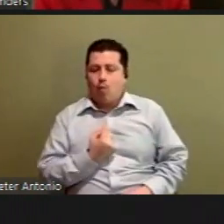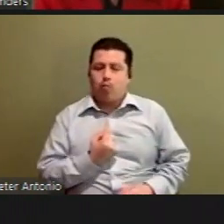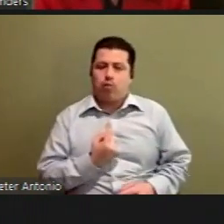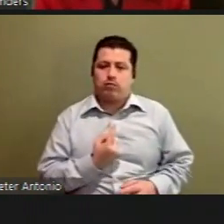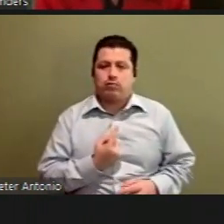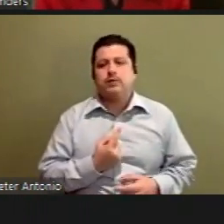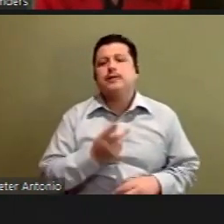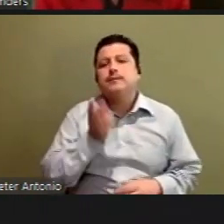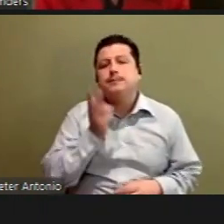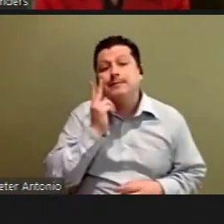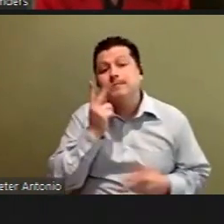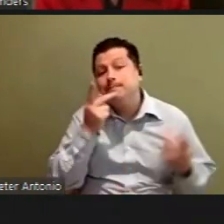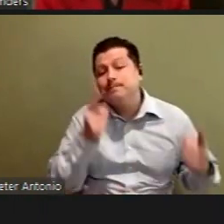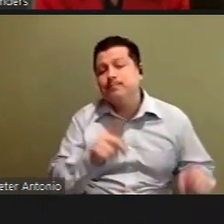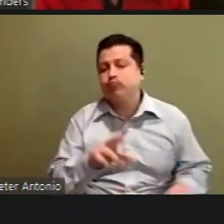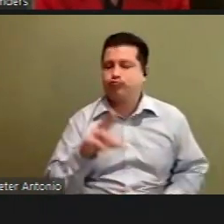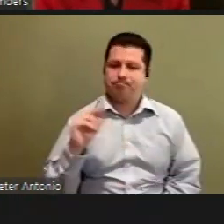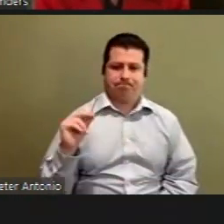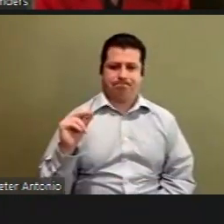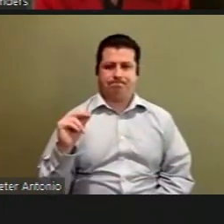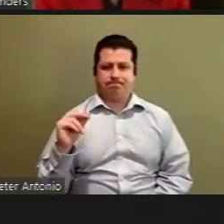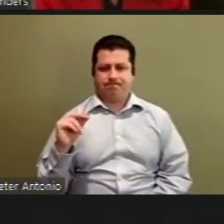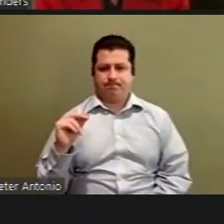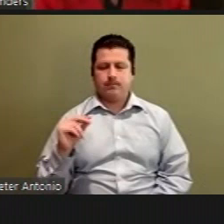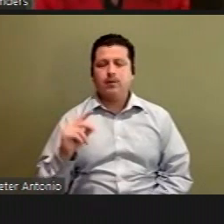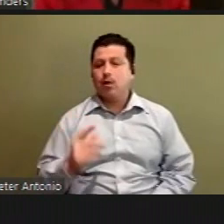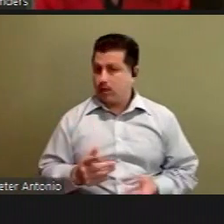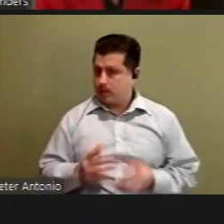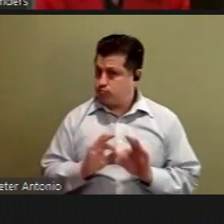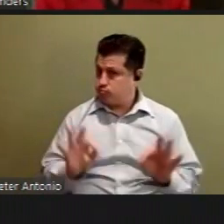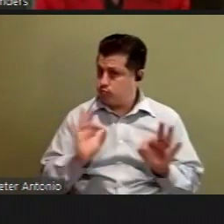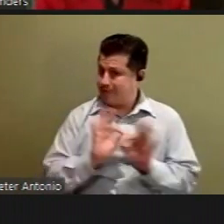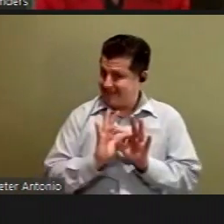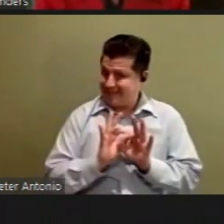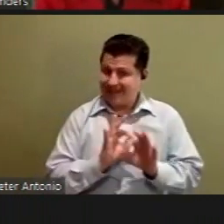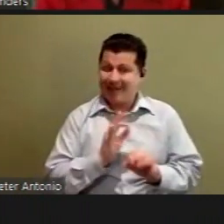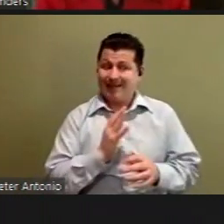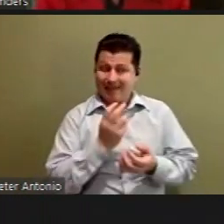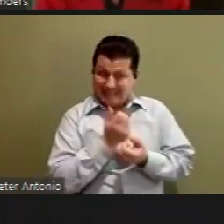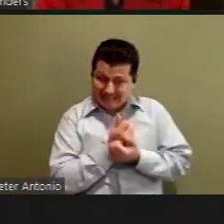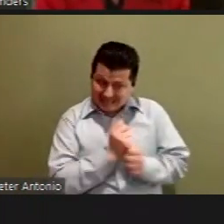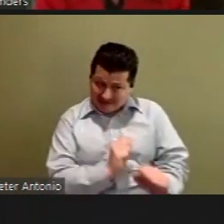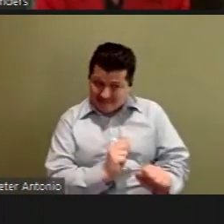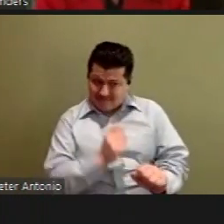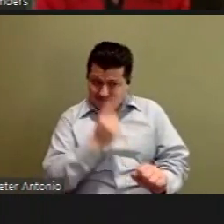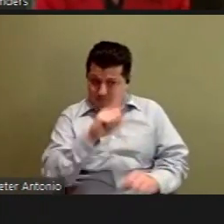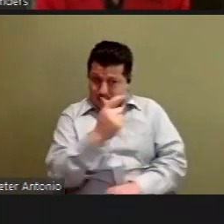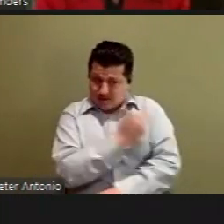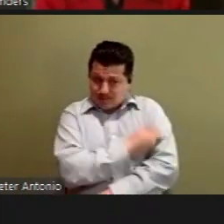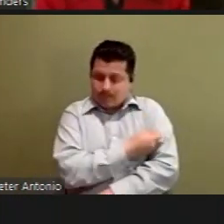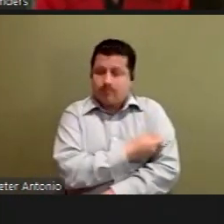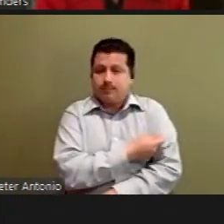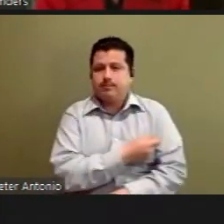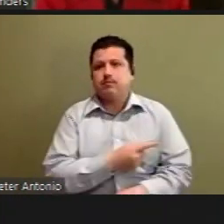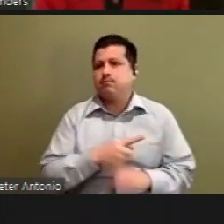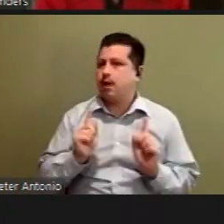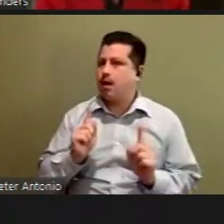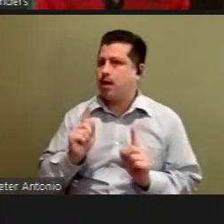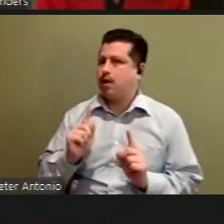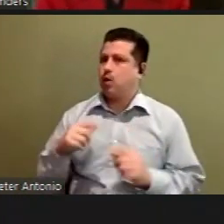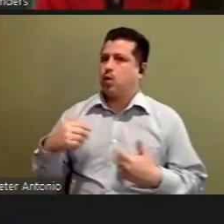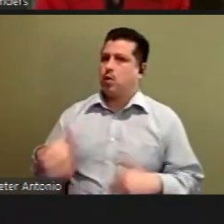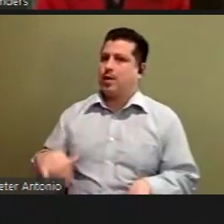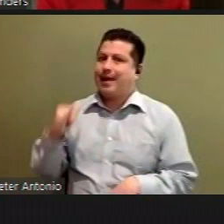is really, yes, of course, the safety of the vaccine, but it's the alternative of what can happen if we get COVID. We know